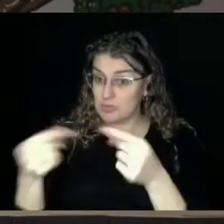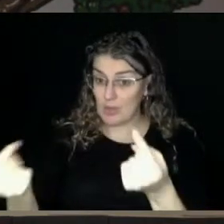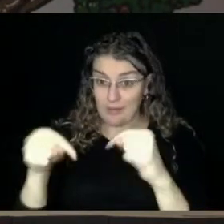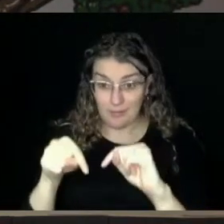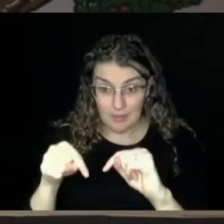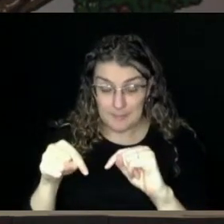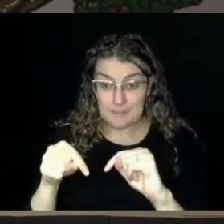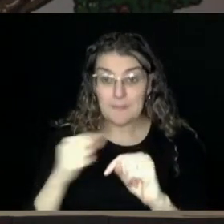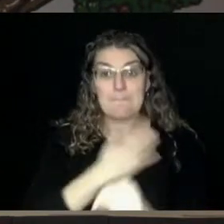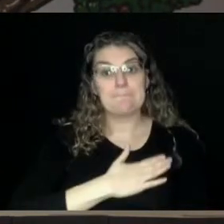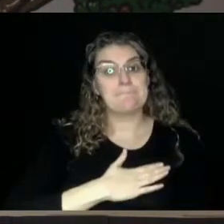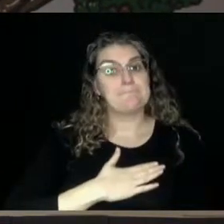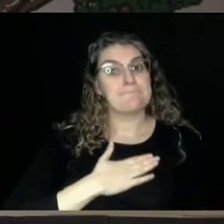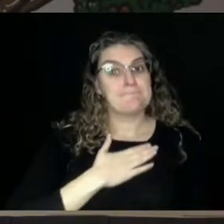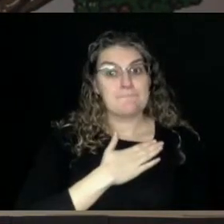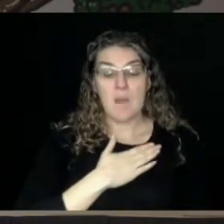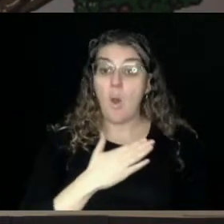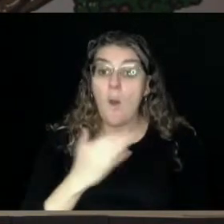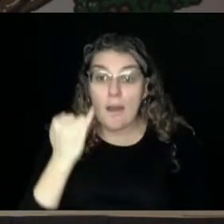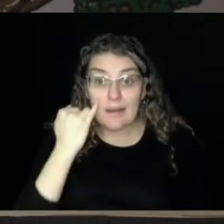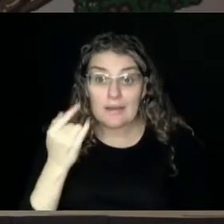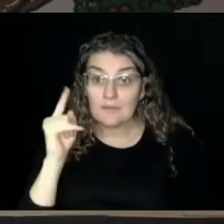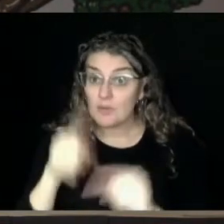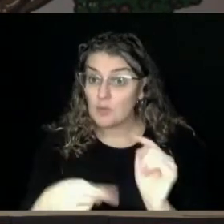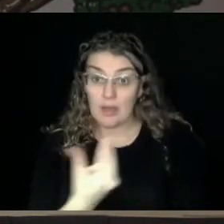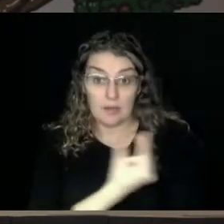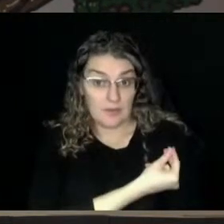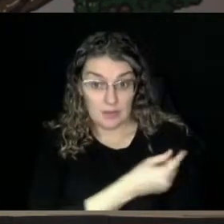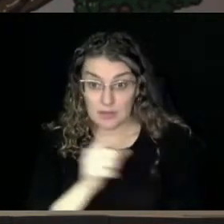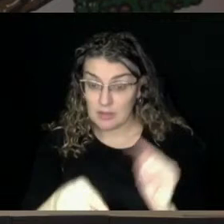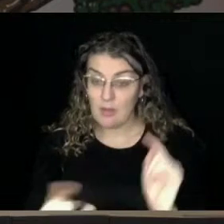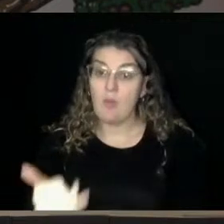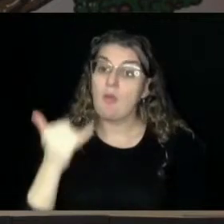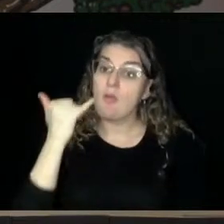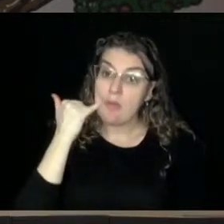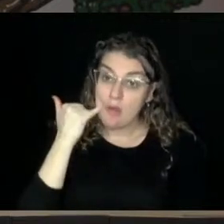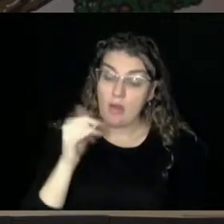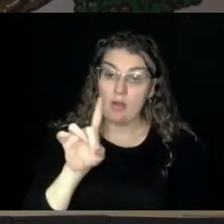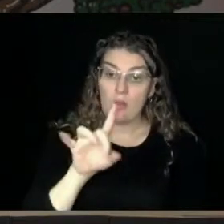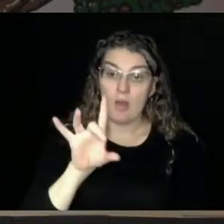that you're not able to be vaccinated at your appointment time, please call us at